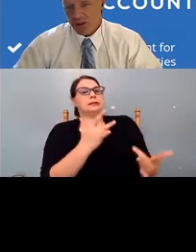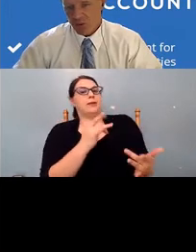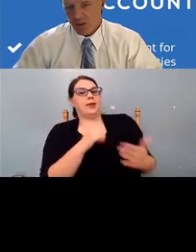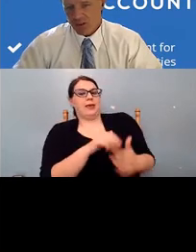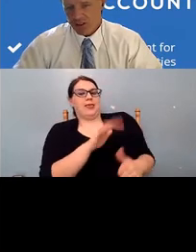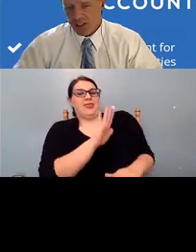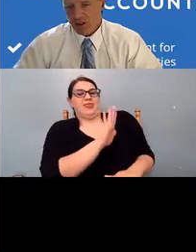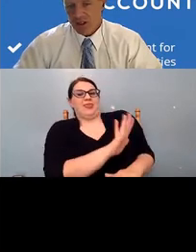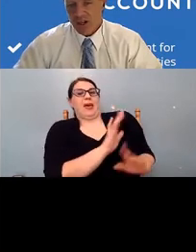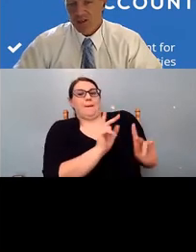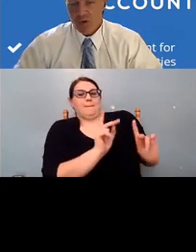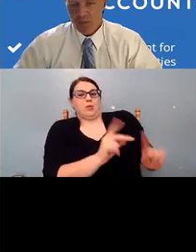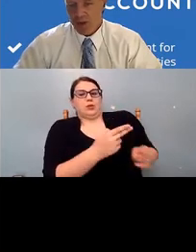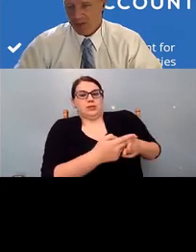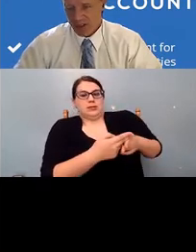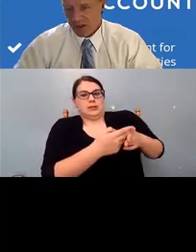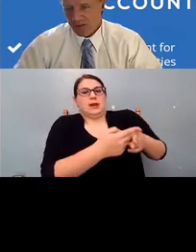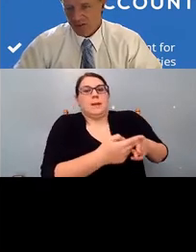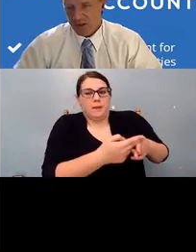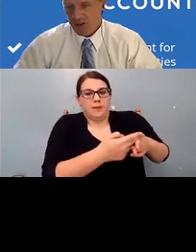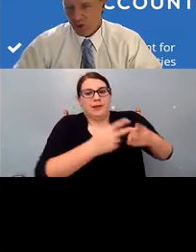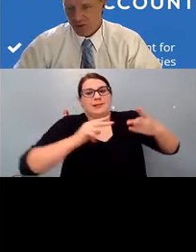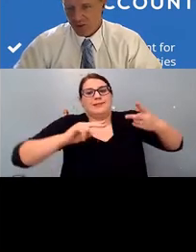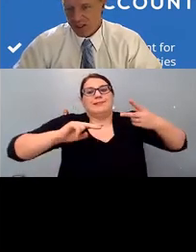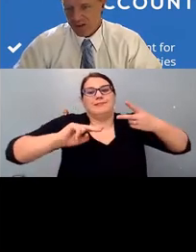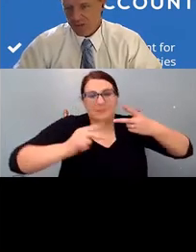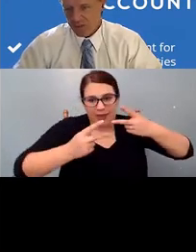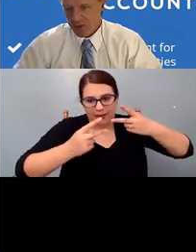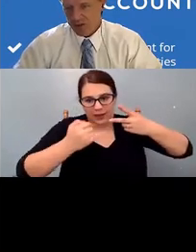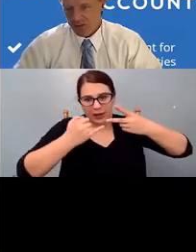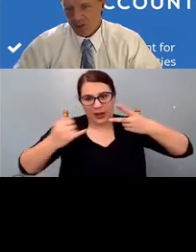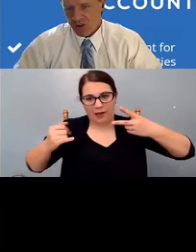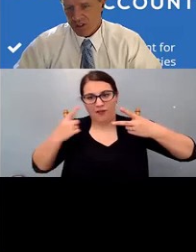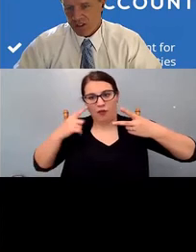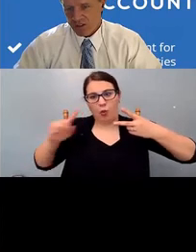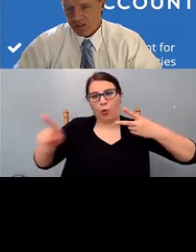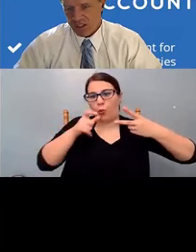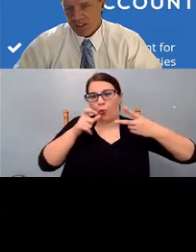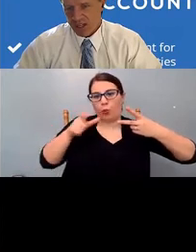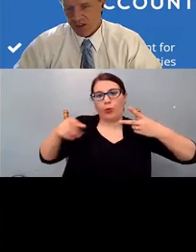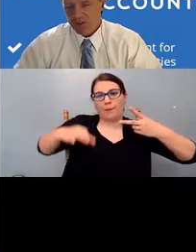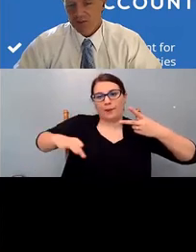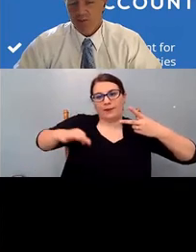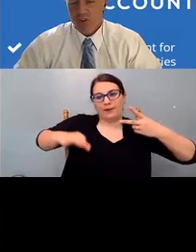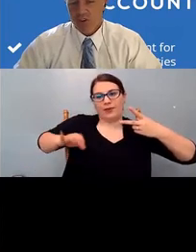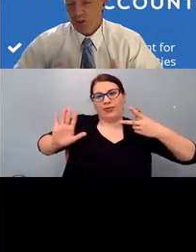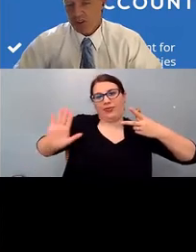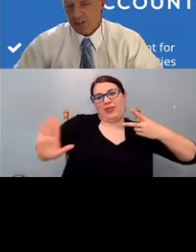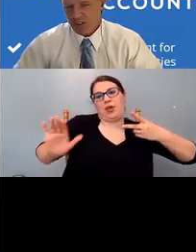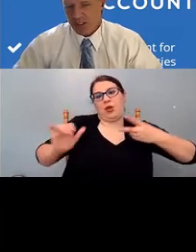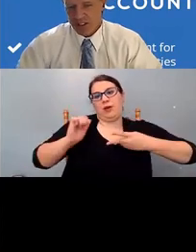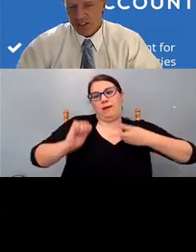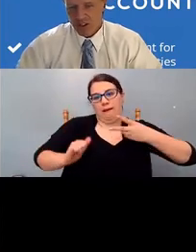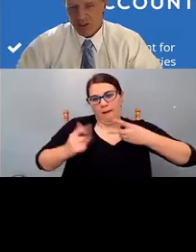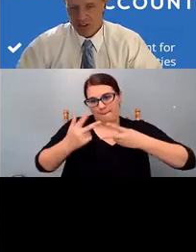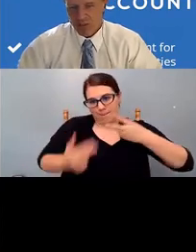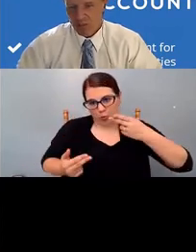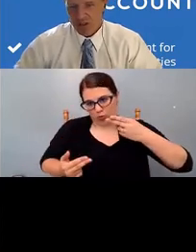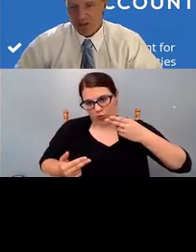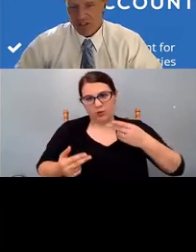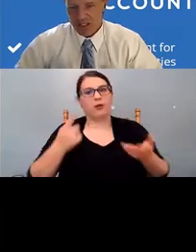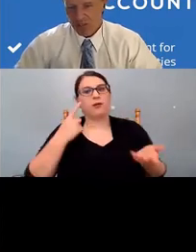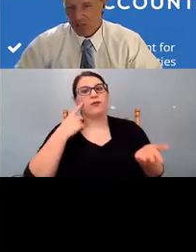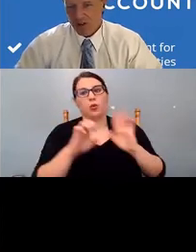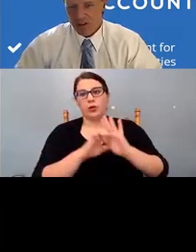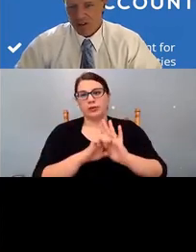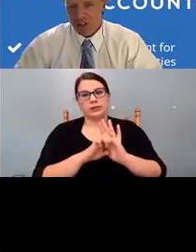with a secondary line for the benefit of whatever the name of the beneficiary is of the account. So let's take another example